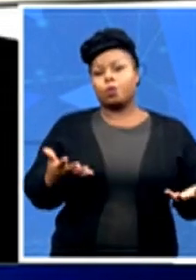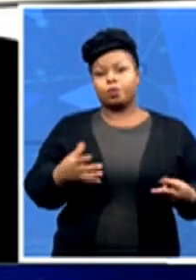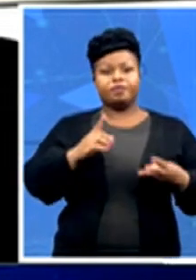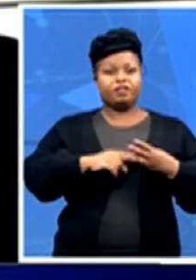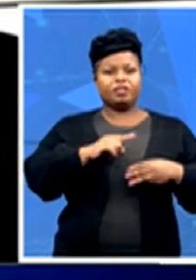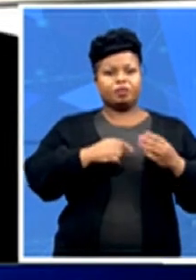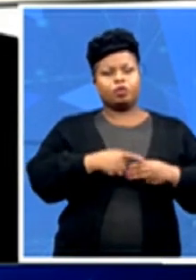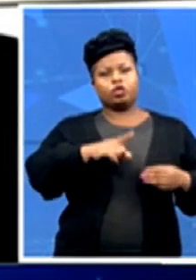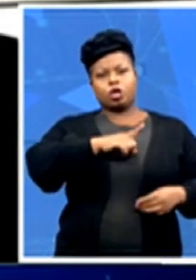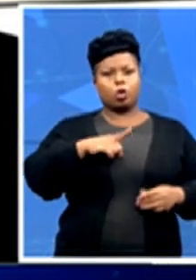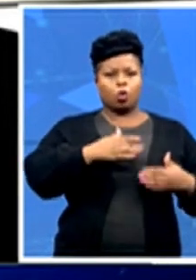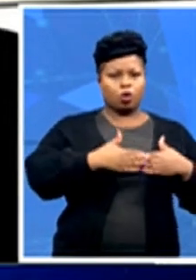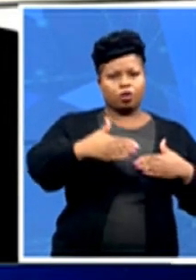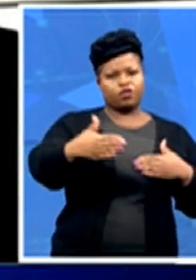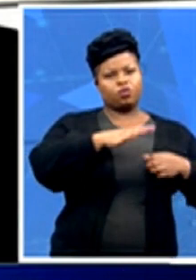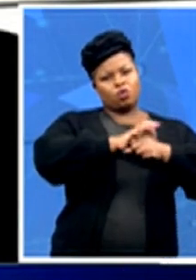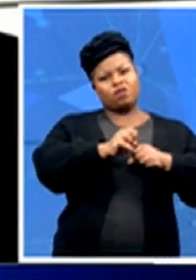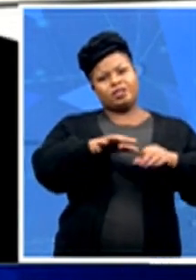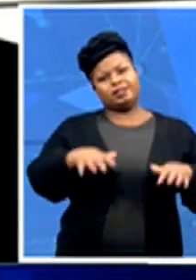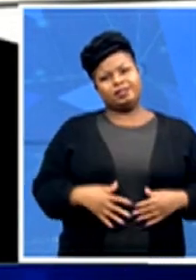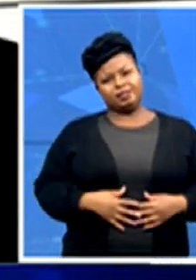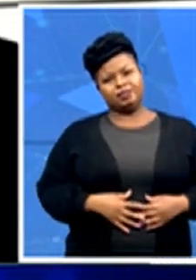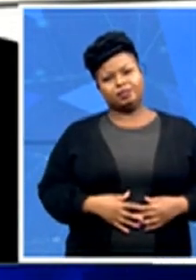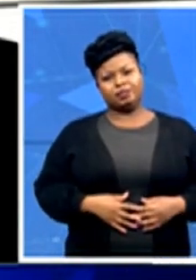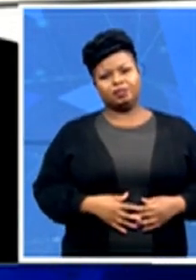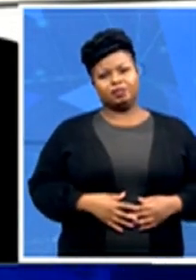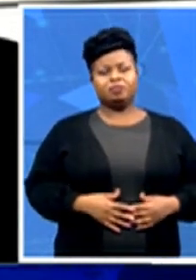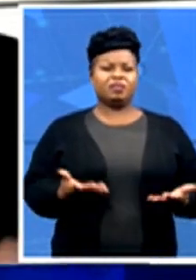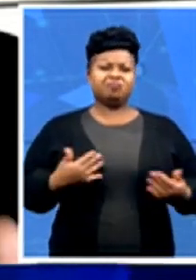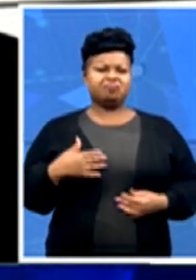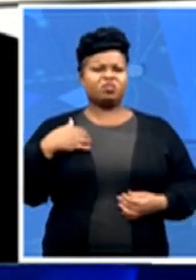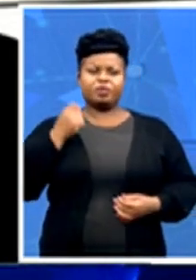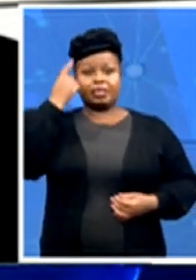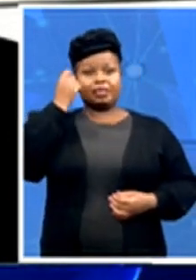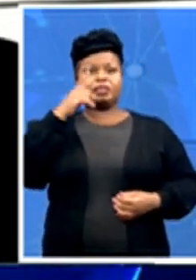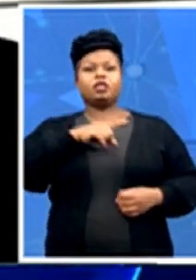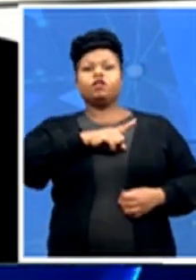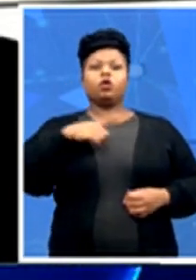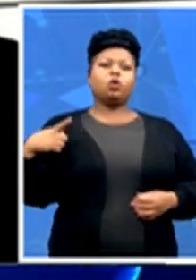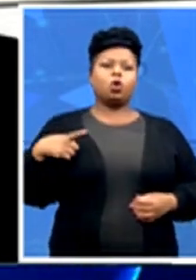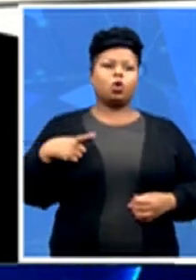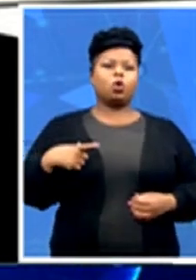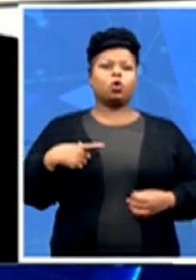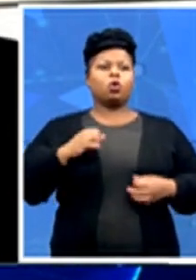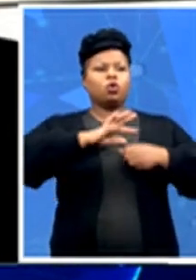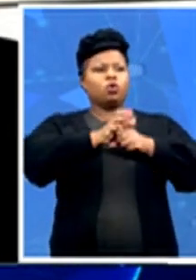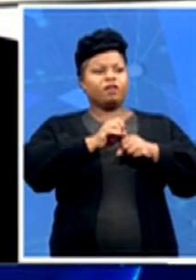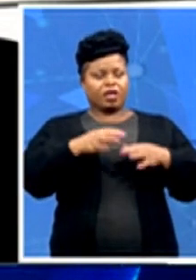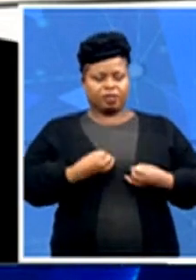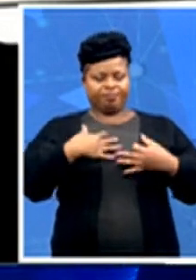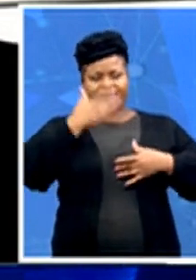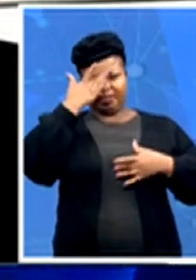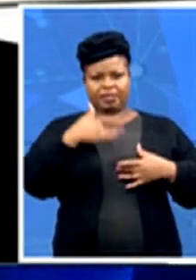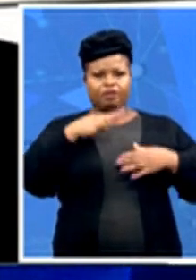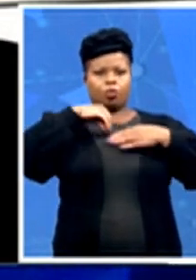Now, we don't fully understand long COVID. So what we do know is that it seems to be quite common. And